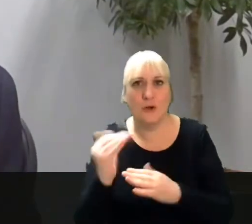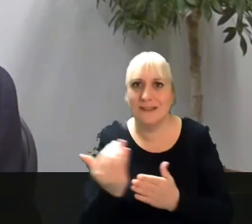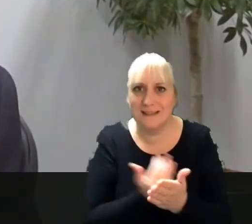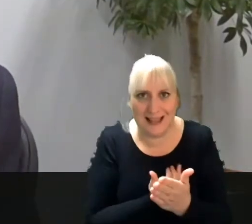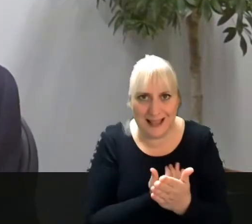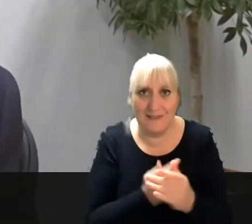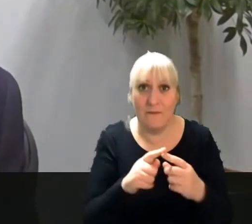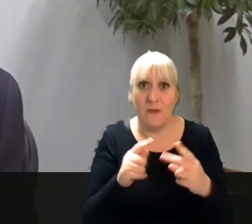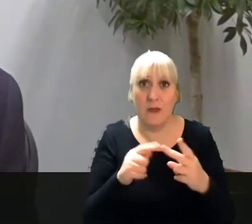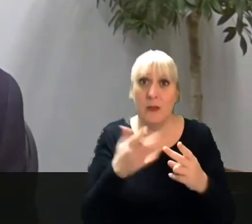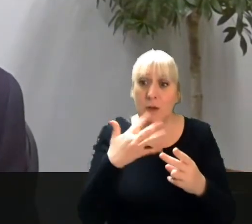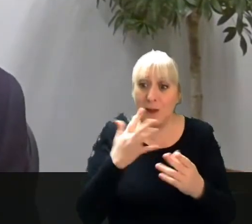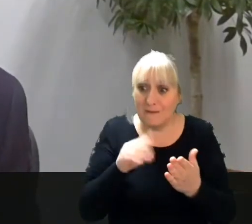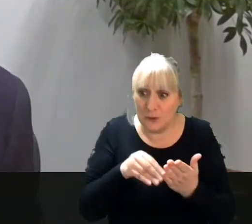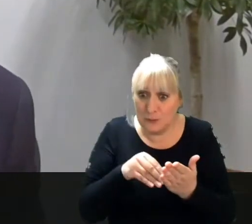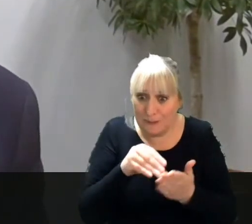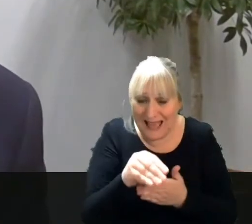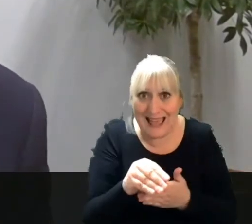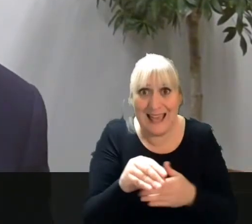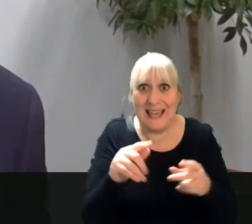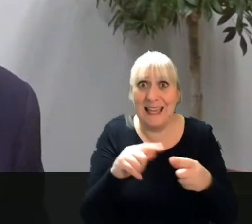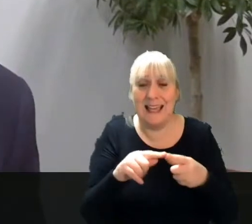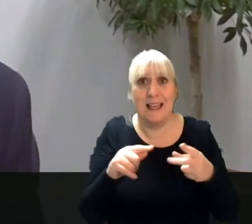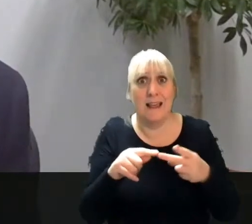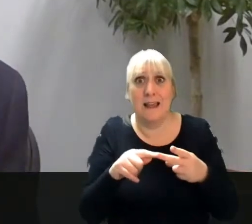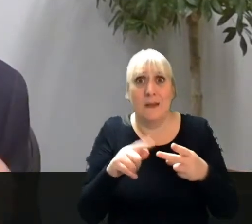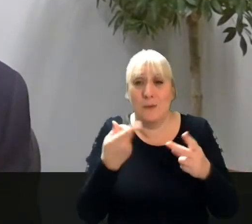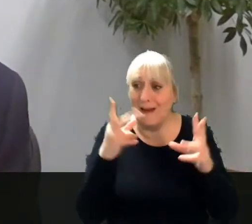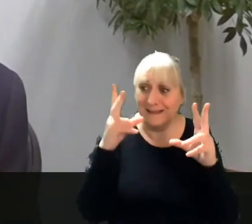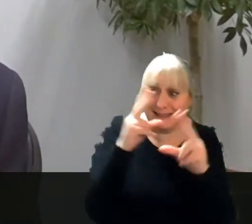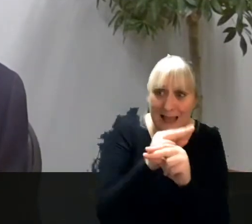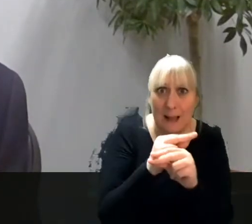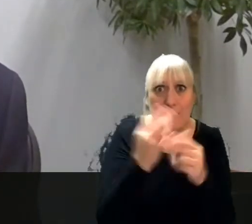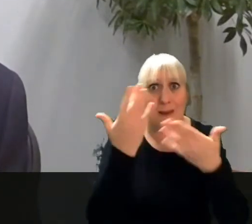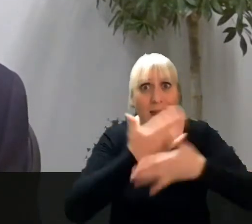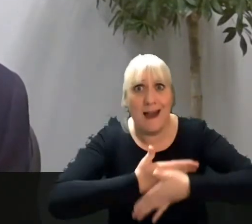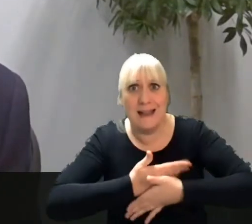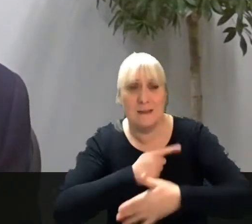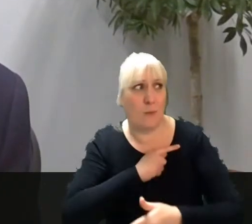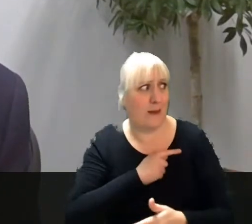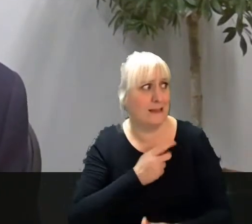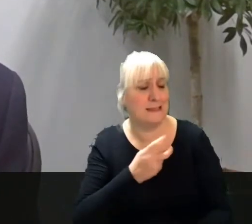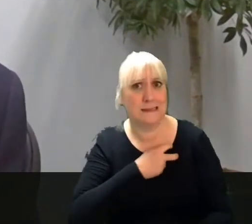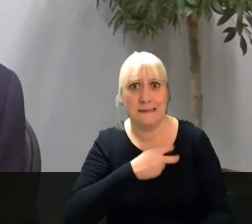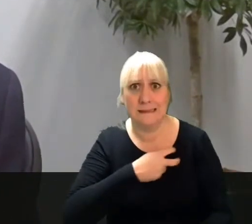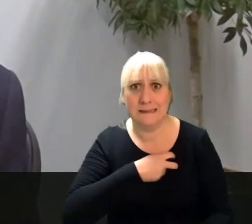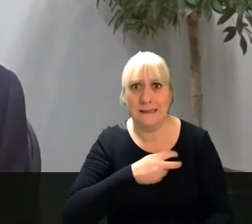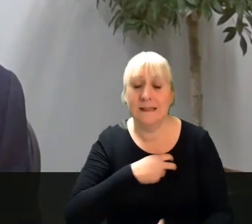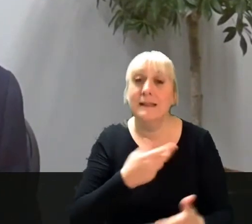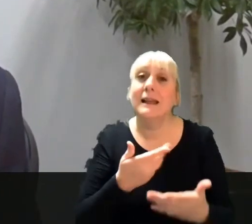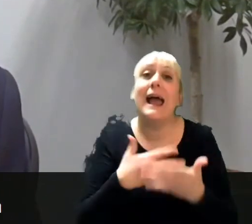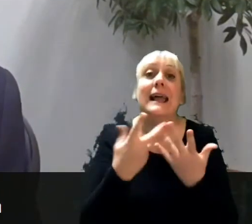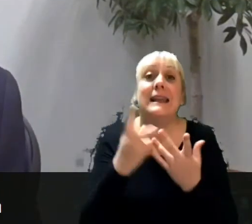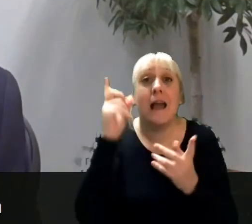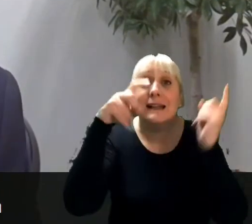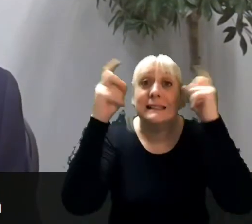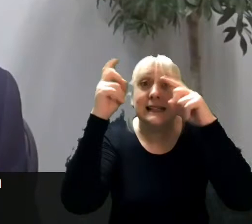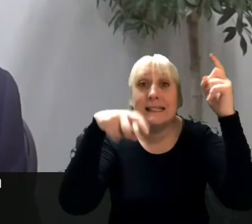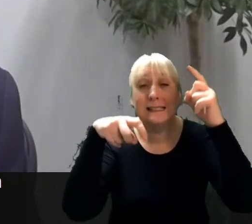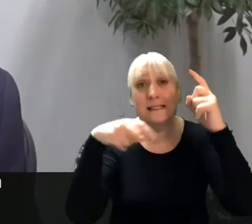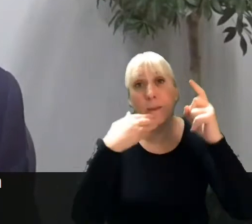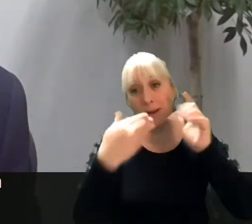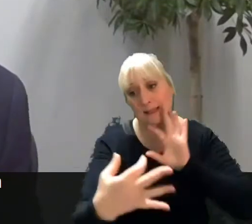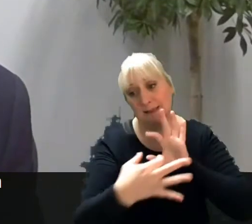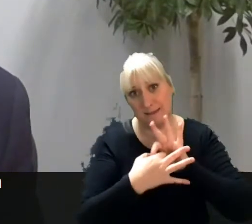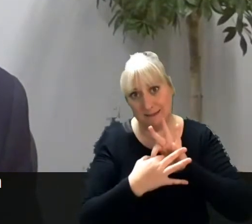watch. You're not able to sleep at night time. And so I'll do what I can from City Hall. Any other ideas that you've got, we're more than happy to listen. Tom Copley, my brilliant Deputy Mayor for